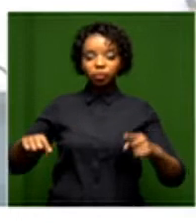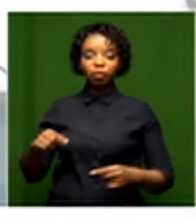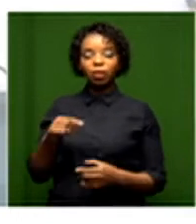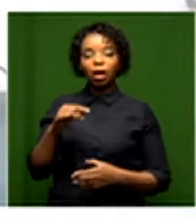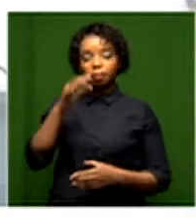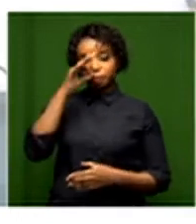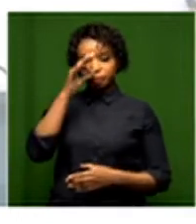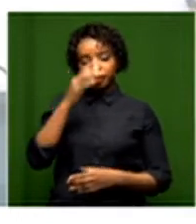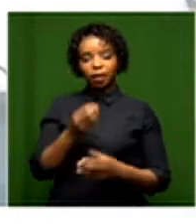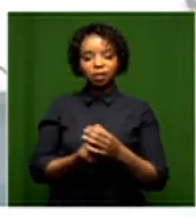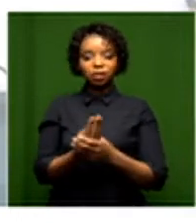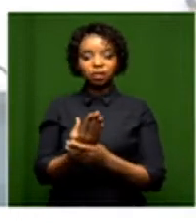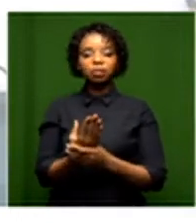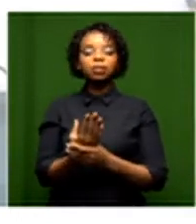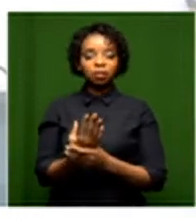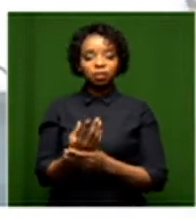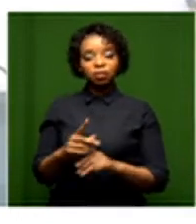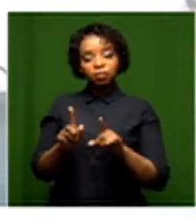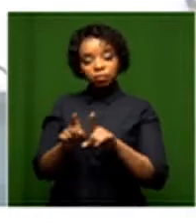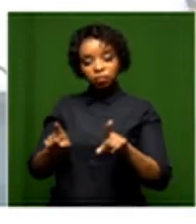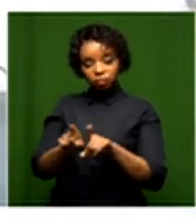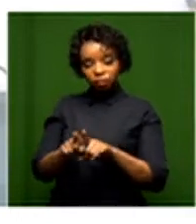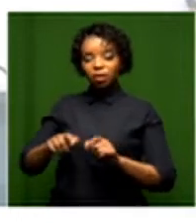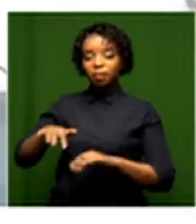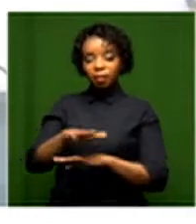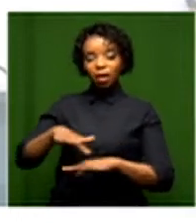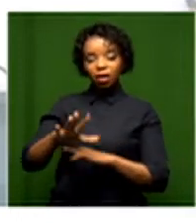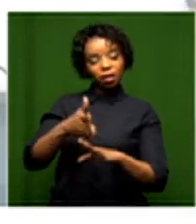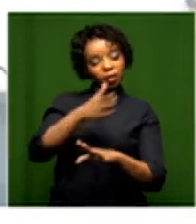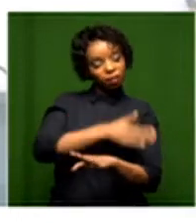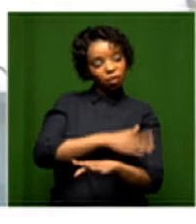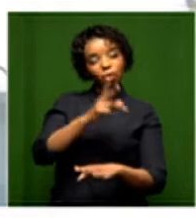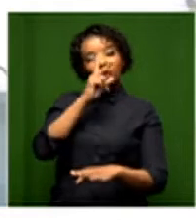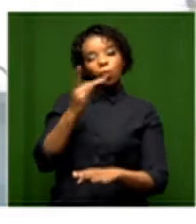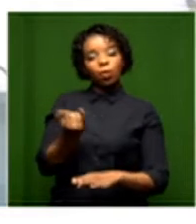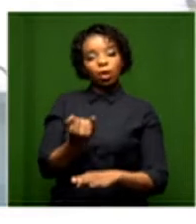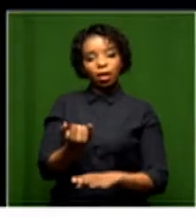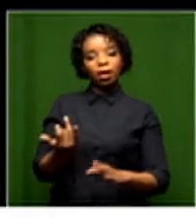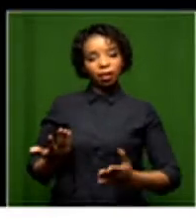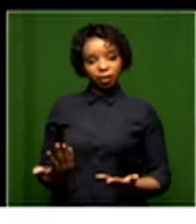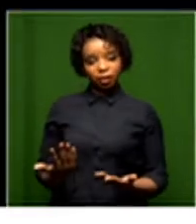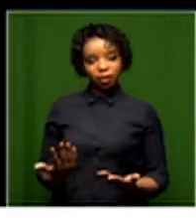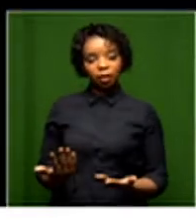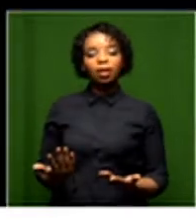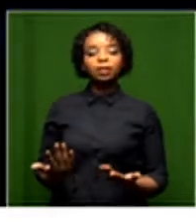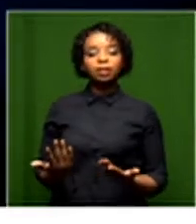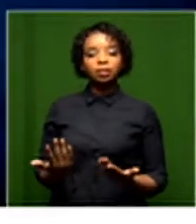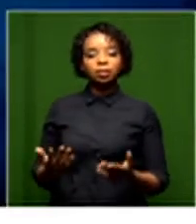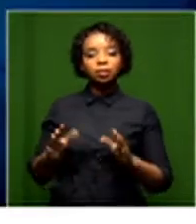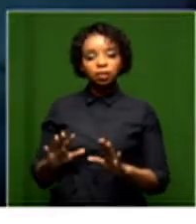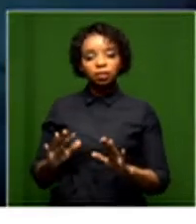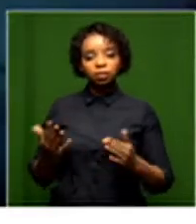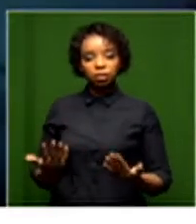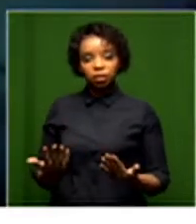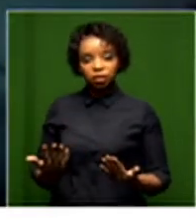the area used to look like before man started to build accommodation and destroy the environment. And